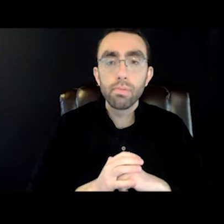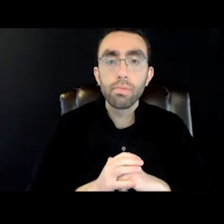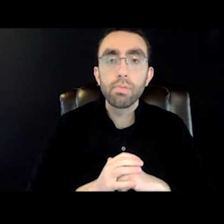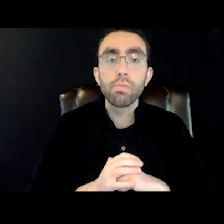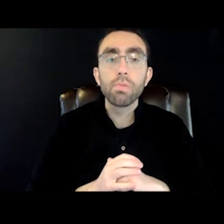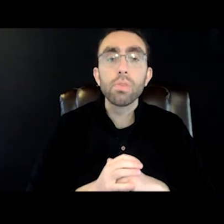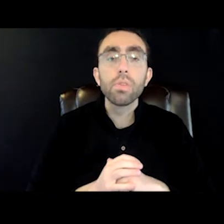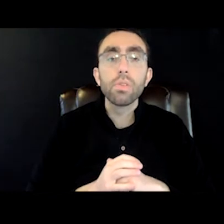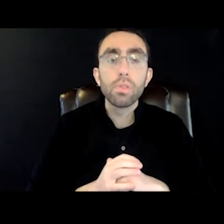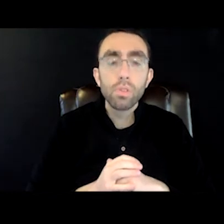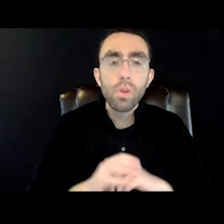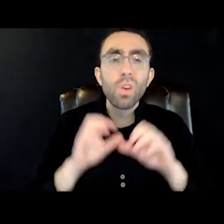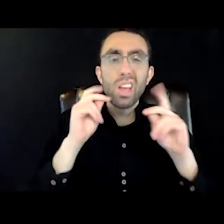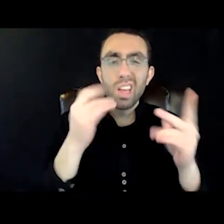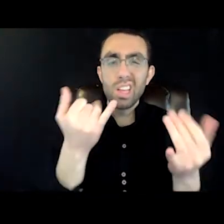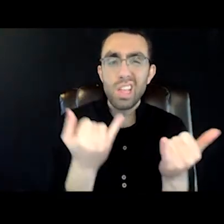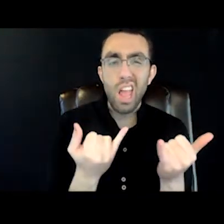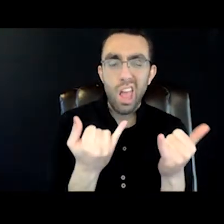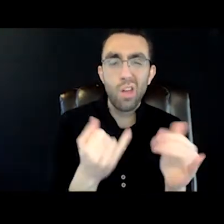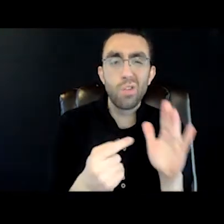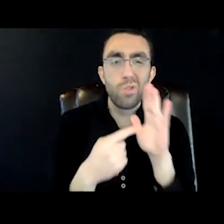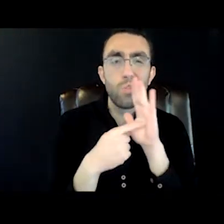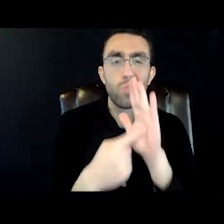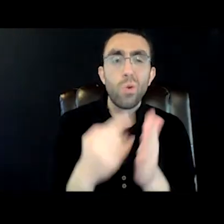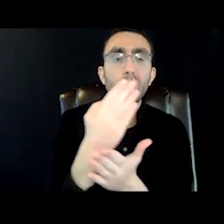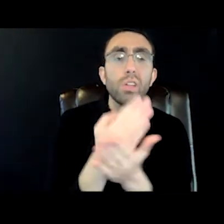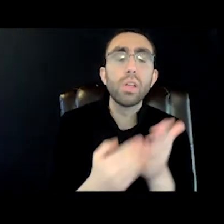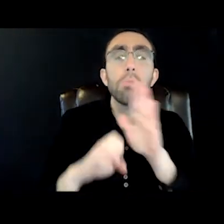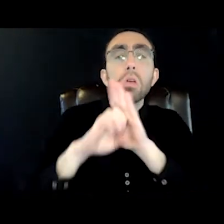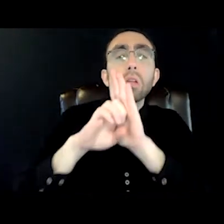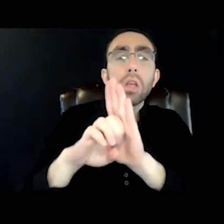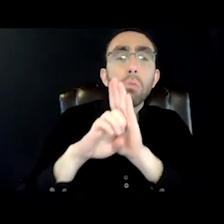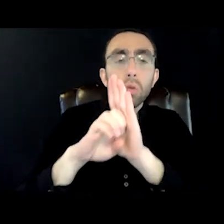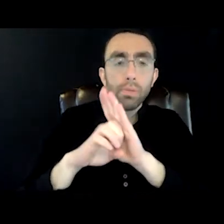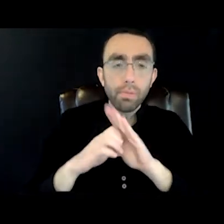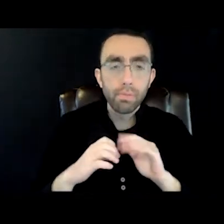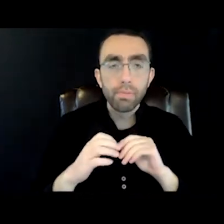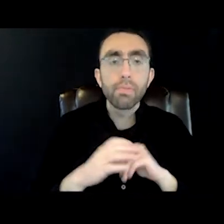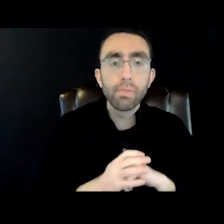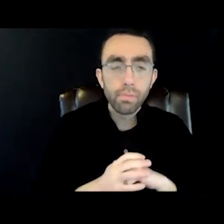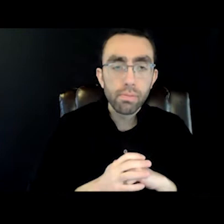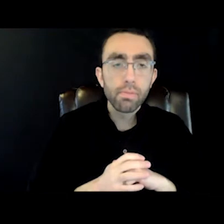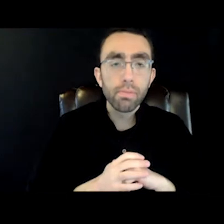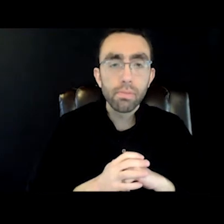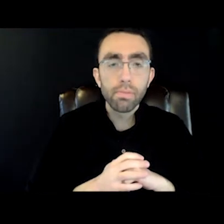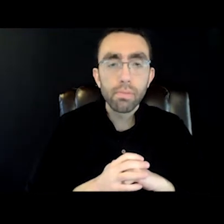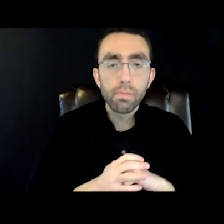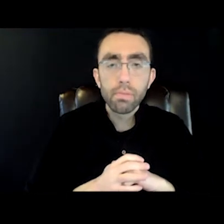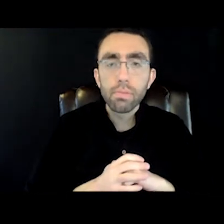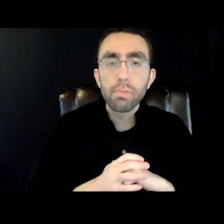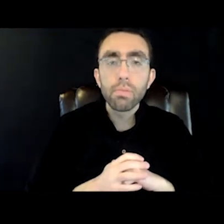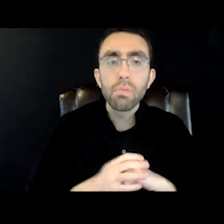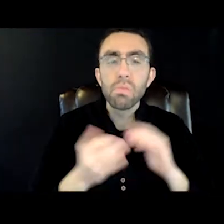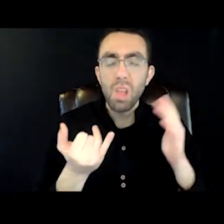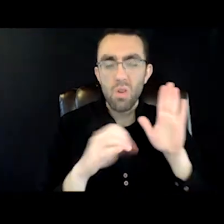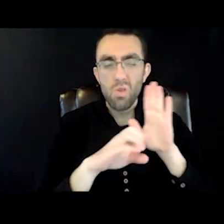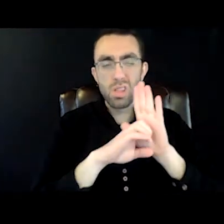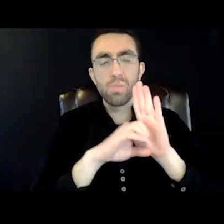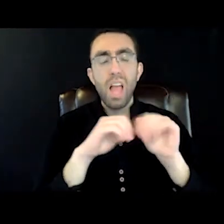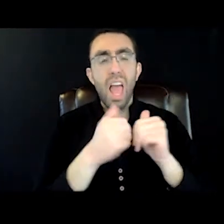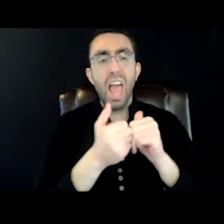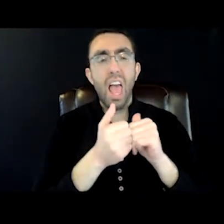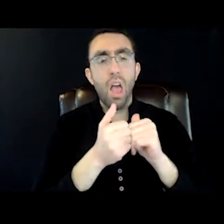Okay, so these are some examples. This is an example I just shared of ways that we can connect with the climate crisis